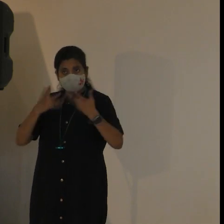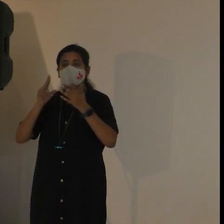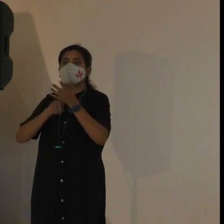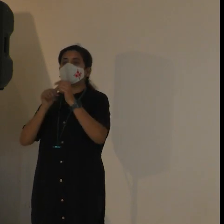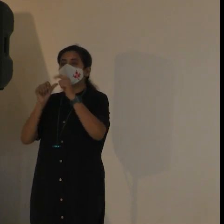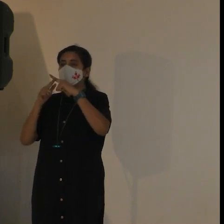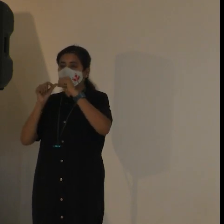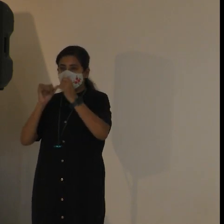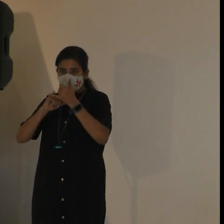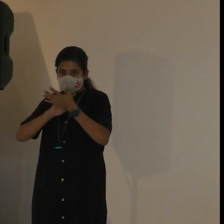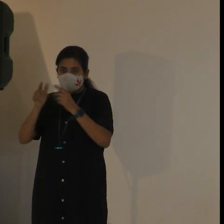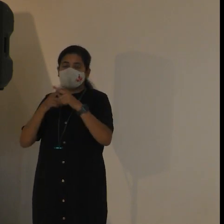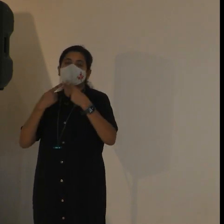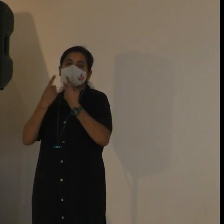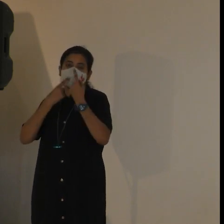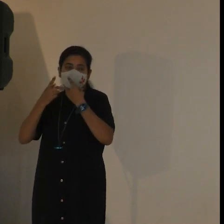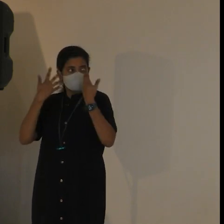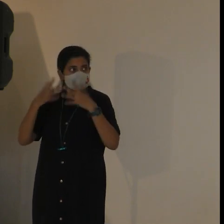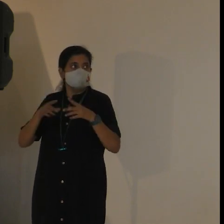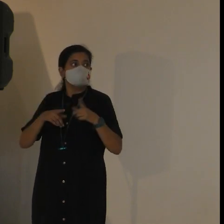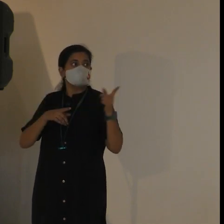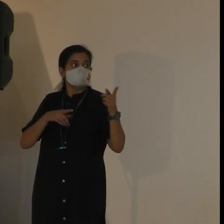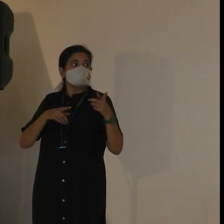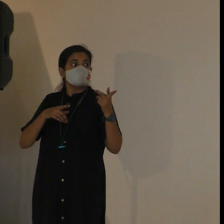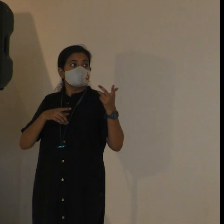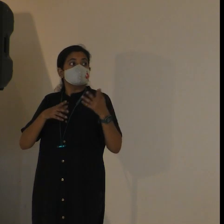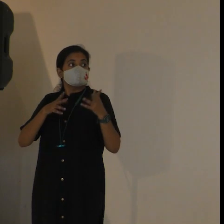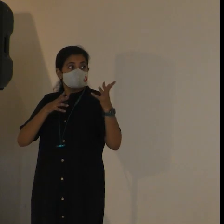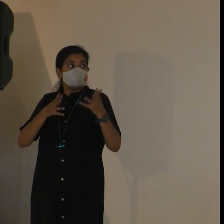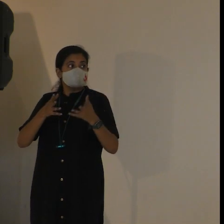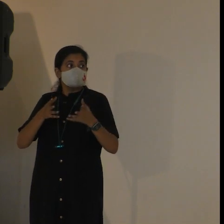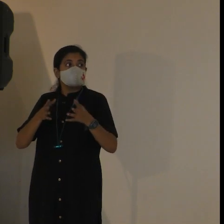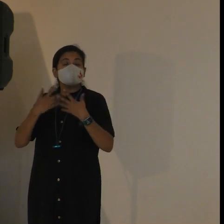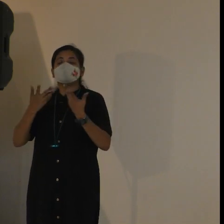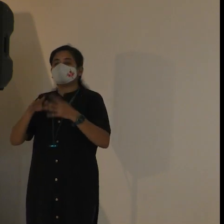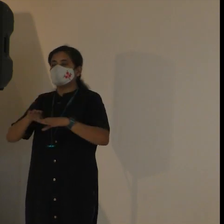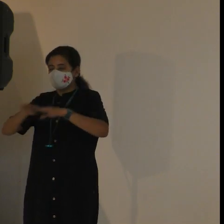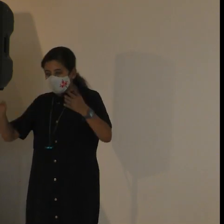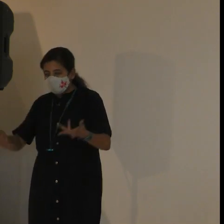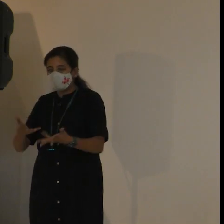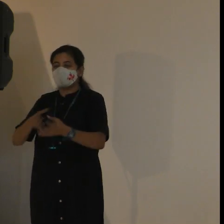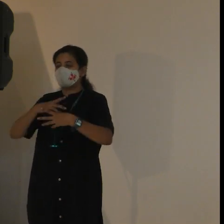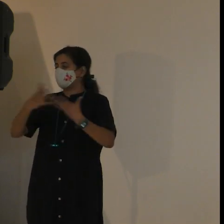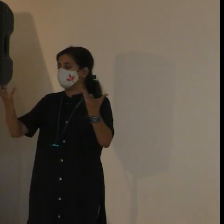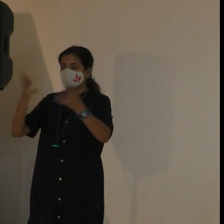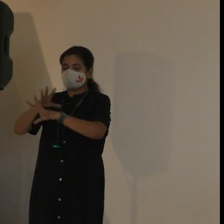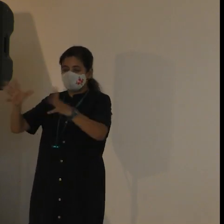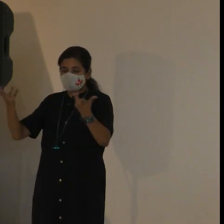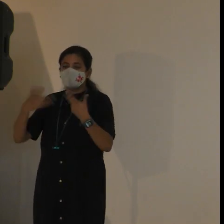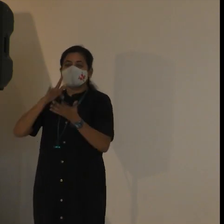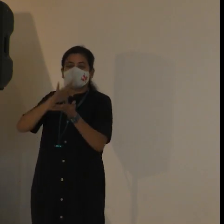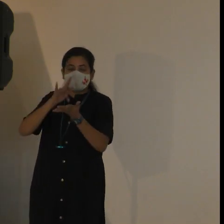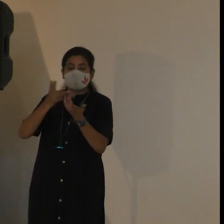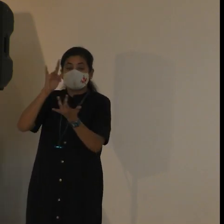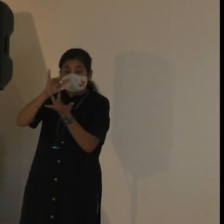Natasha and Anirudh, and then I'll be like signing in the back, telling someone like just leave it on my table or do something like that, right? In the middle of work,